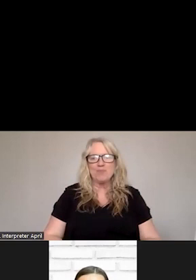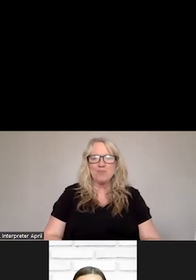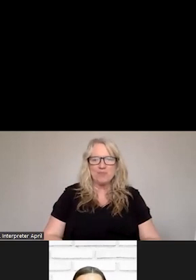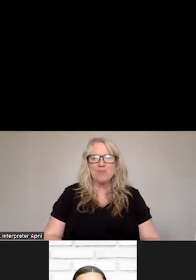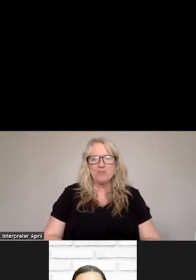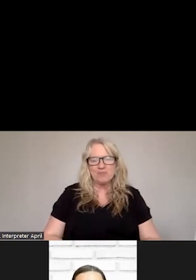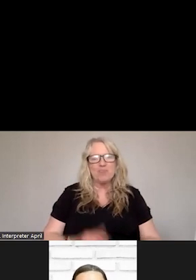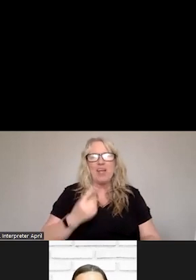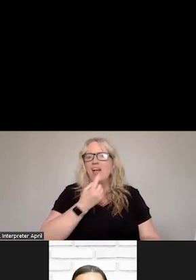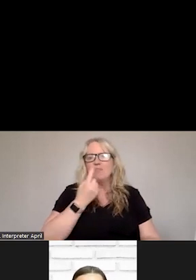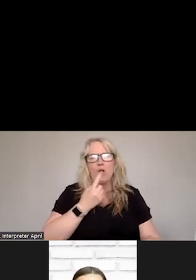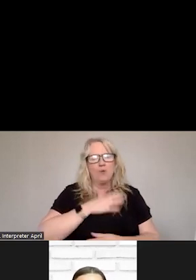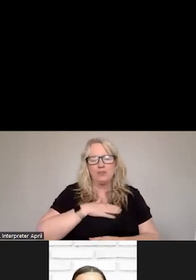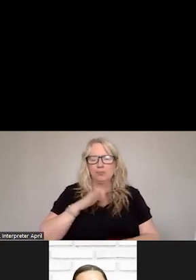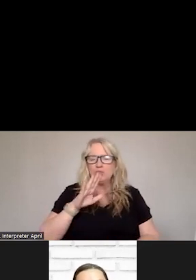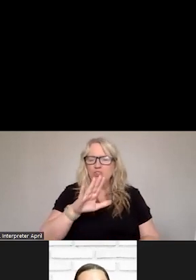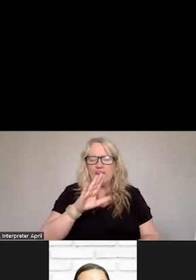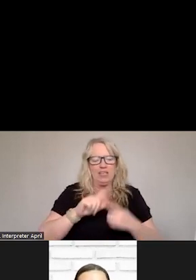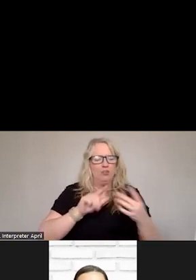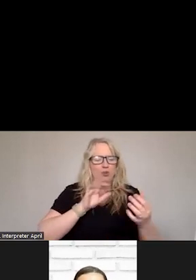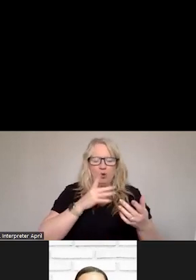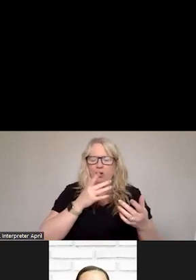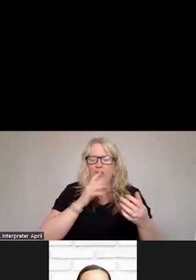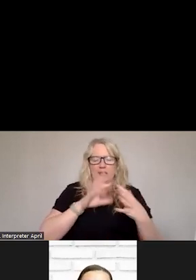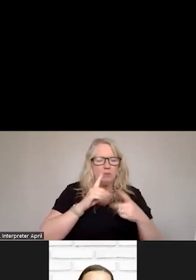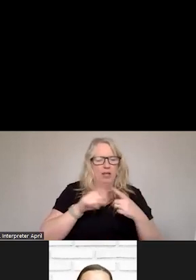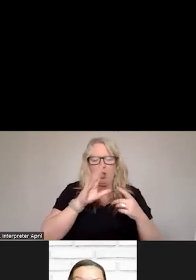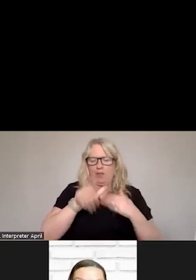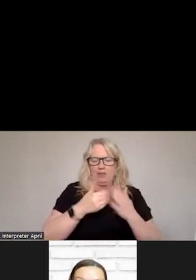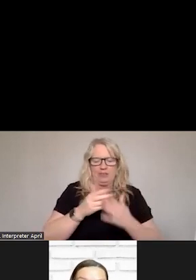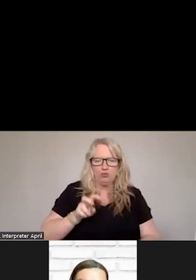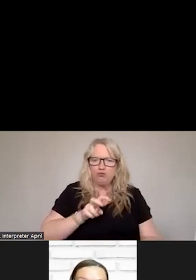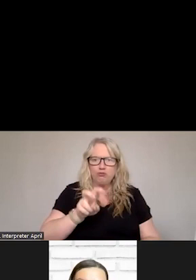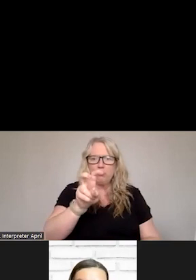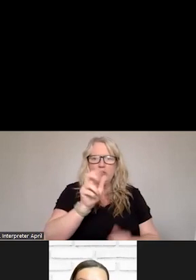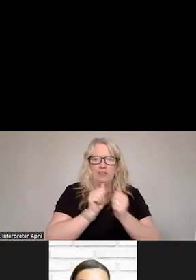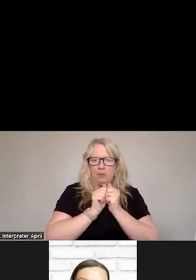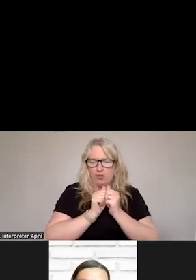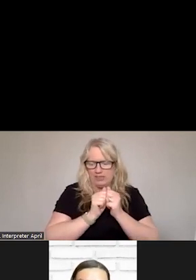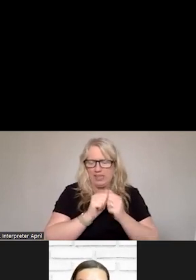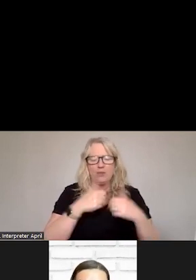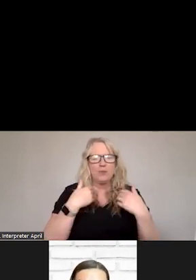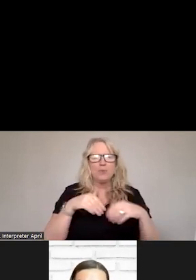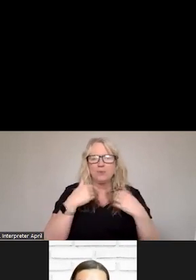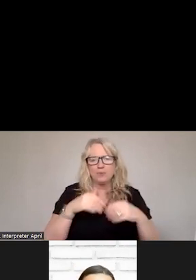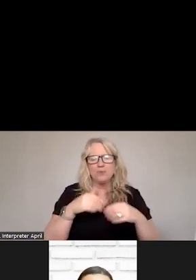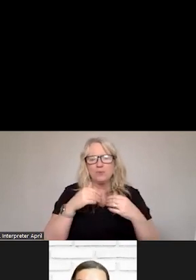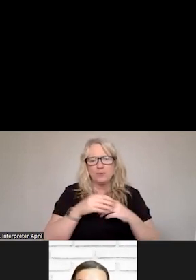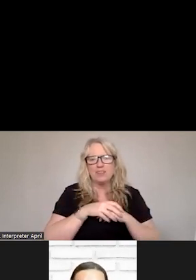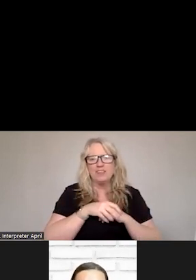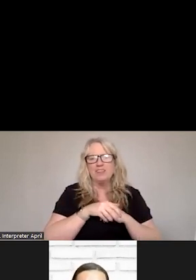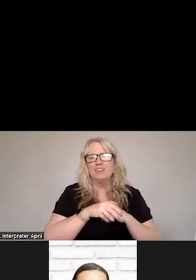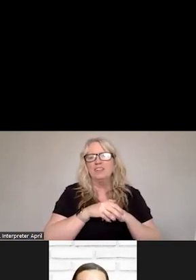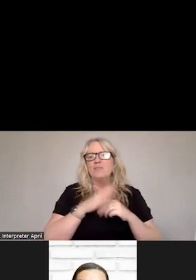always appreciated your input and guidance on this journey that we're on, all of us together for 988. And thank you so